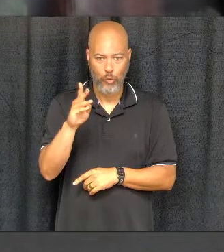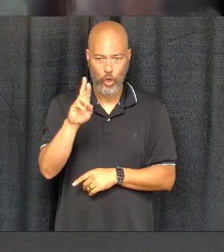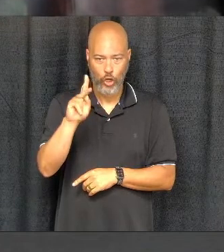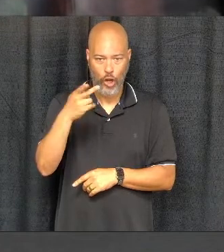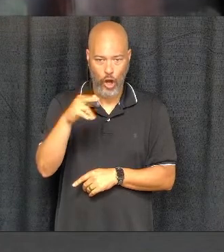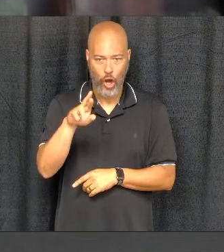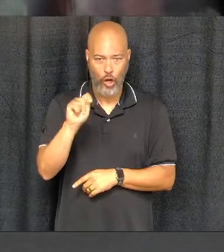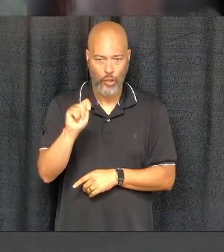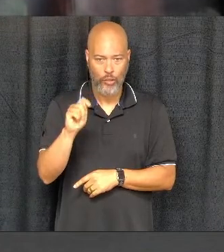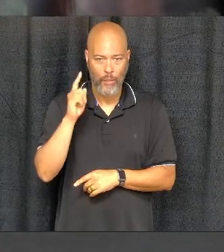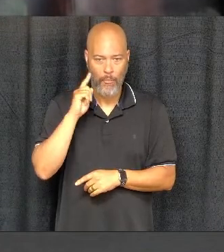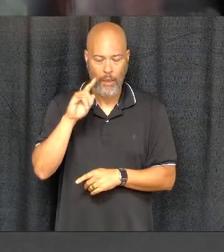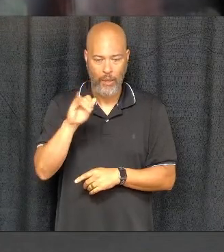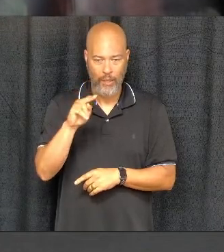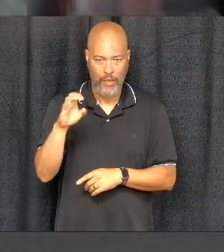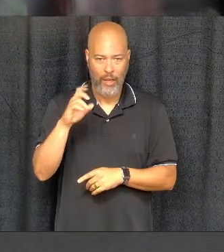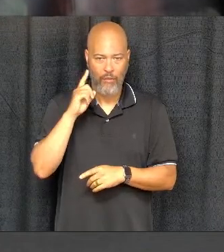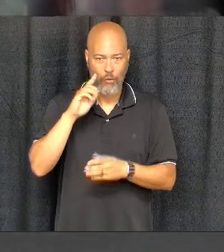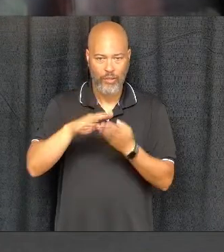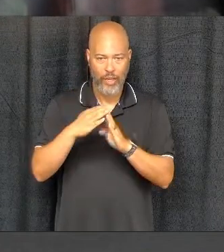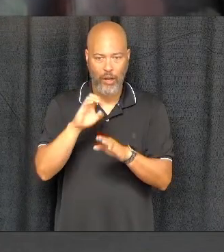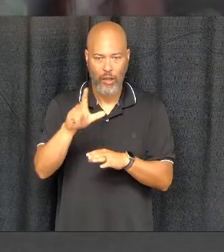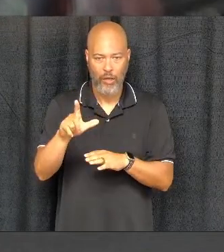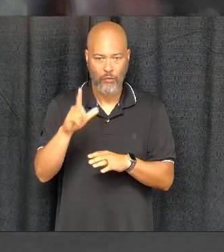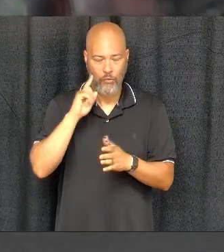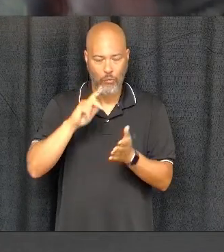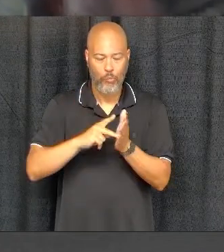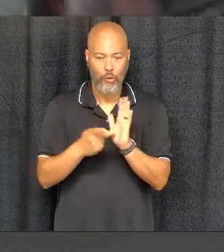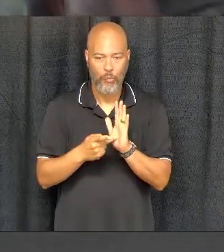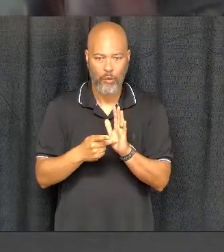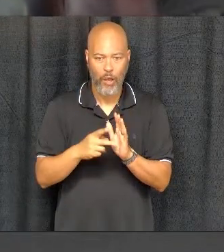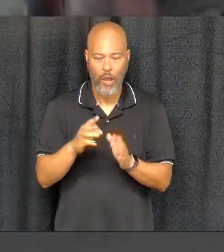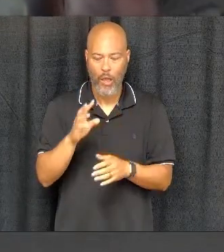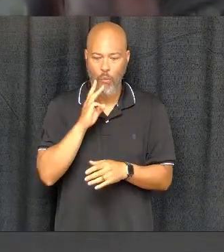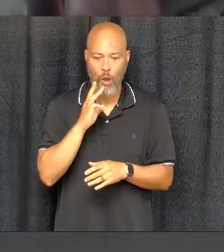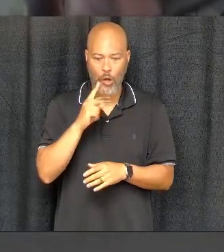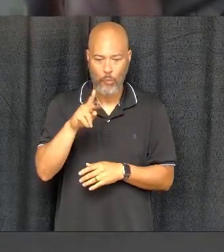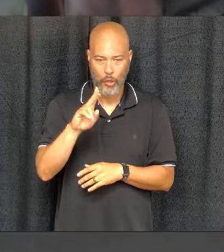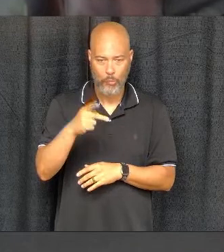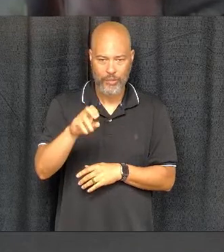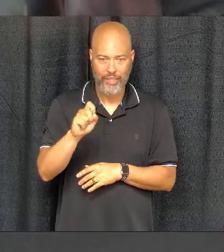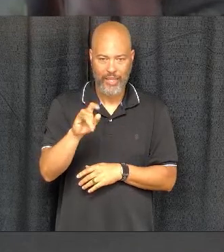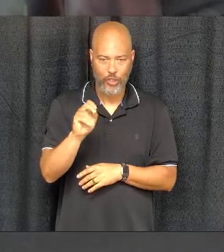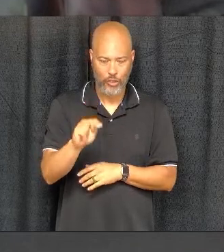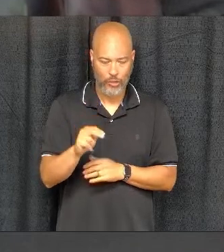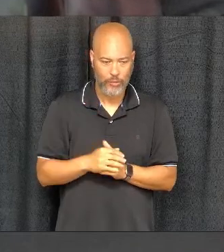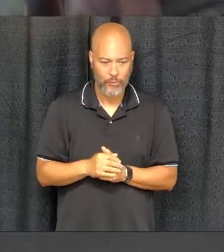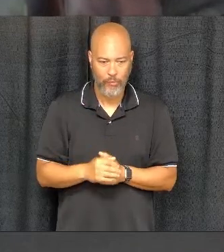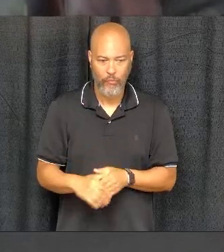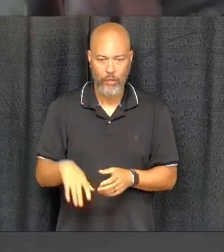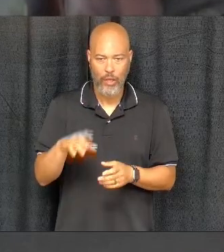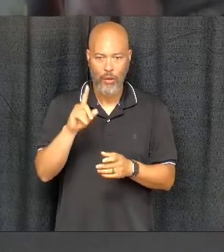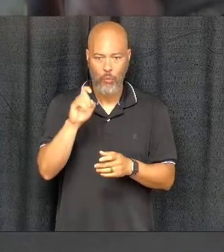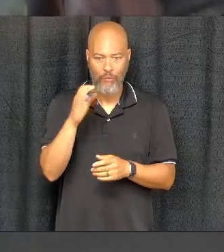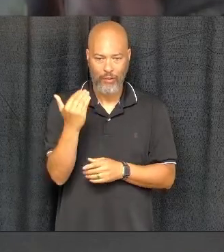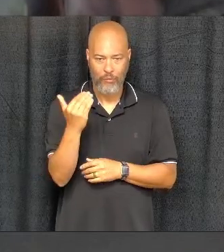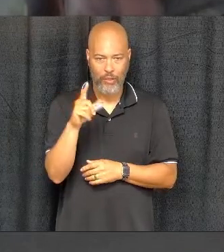Custom Properties Incorporated to the city of Clarksville for the purpose of a sewer pump station. Ordinance